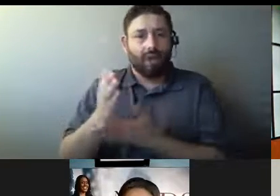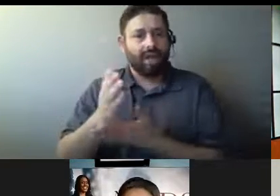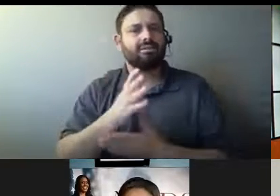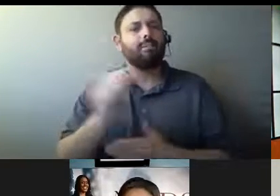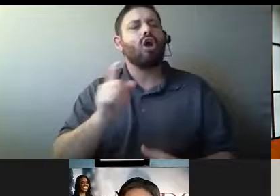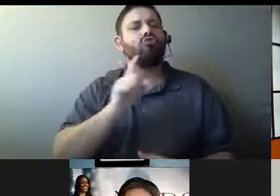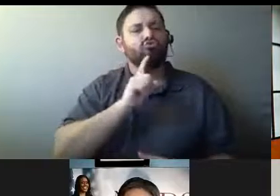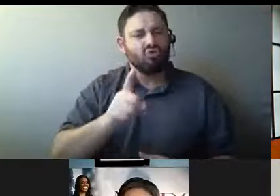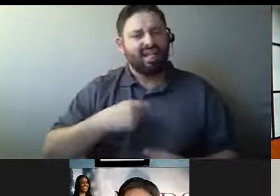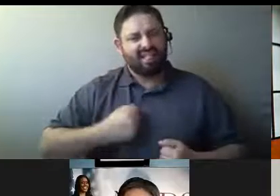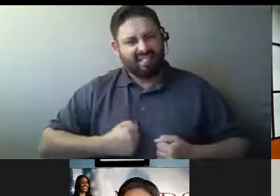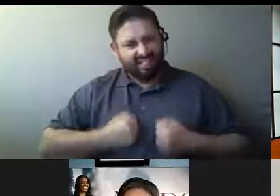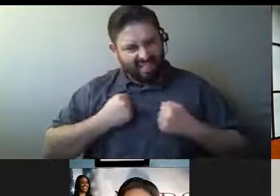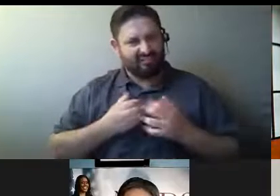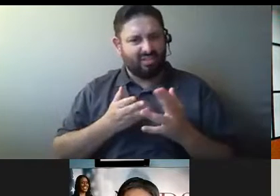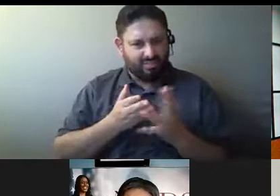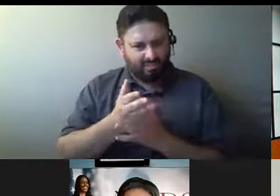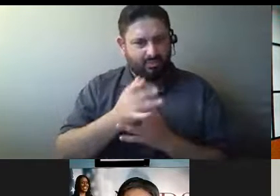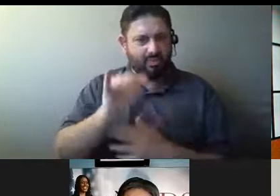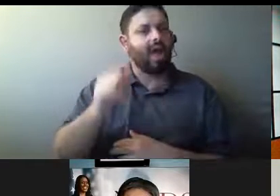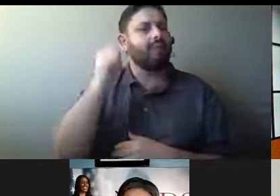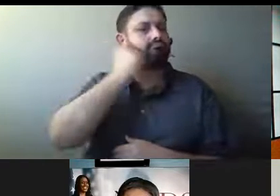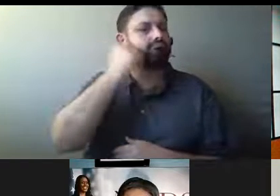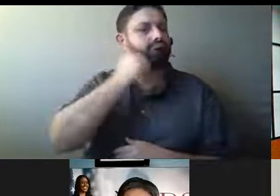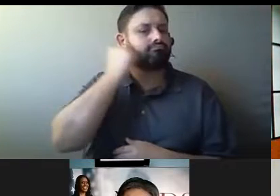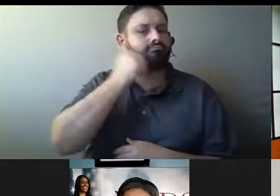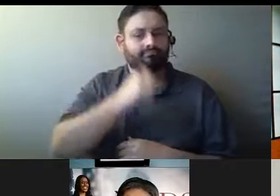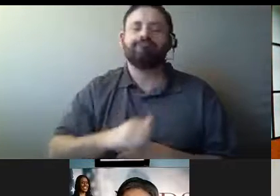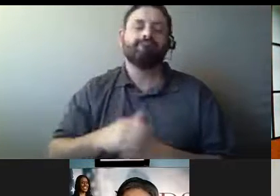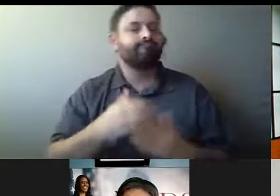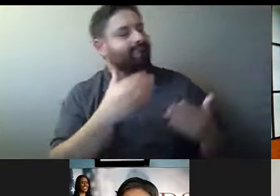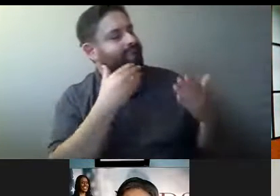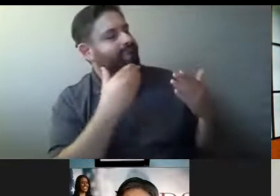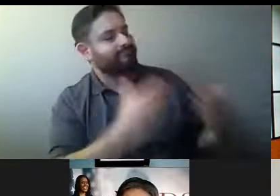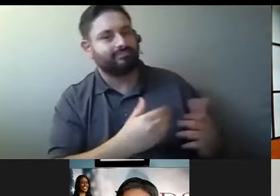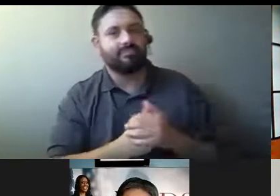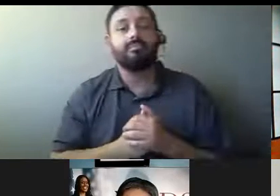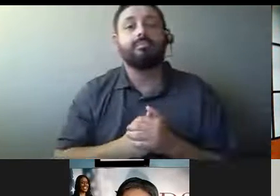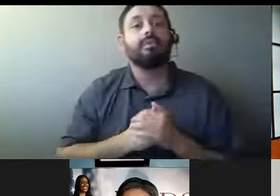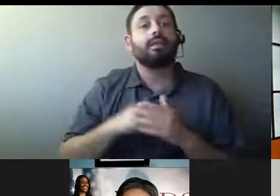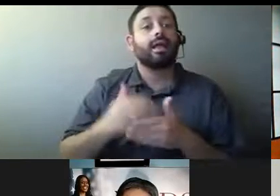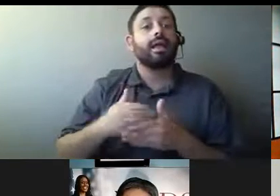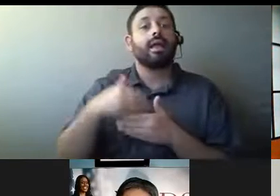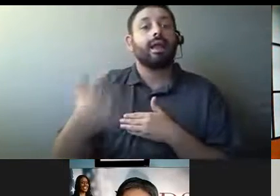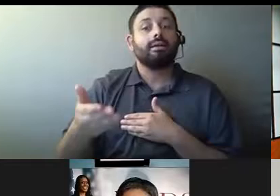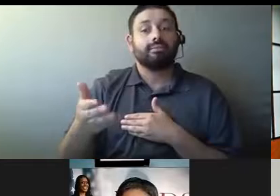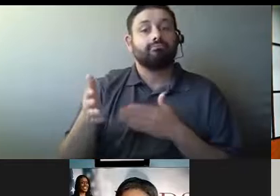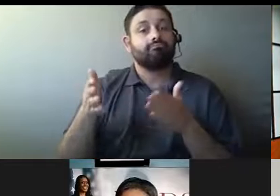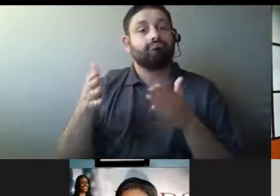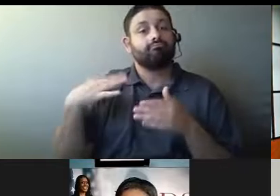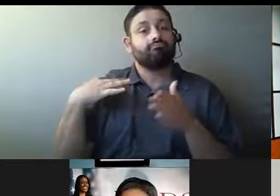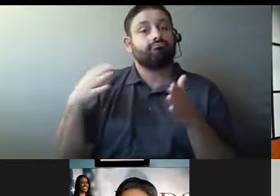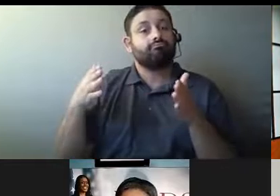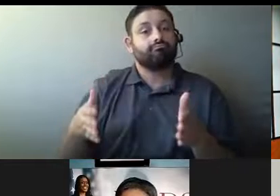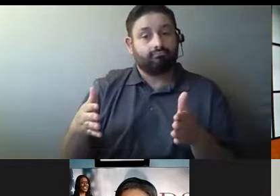on my day-to-day basis. Okay, thank you. And the next candidate for this